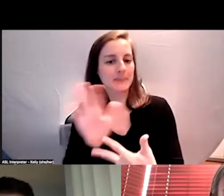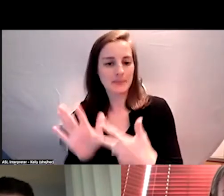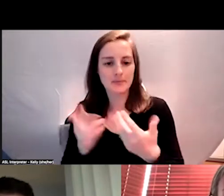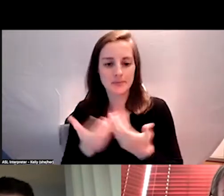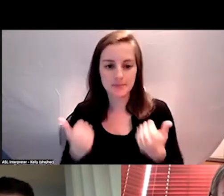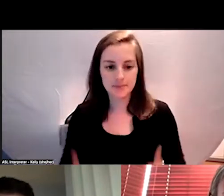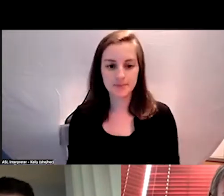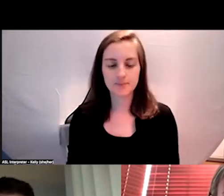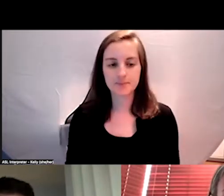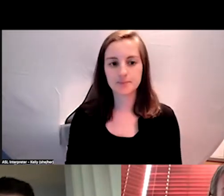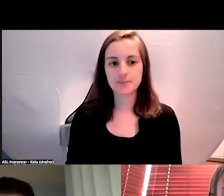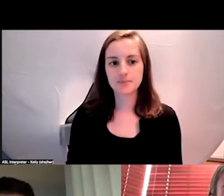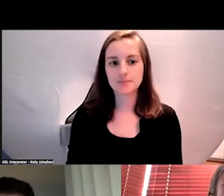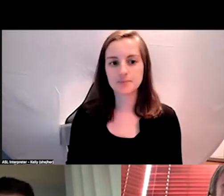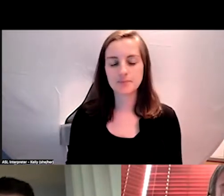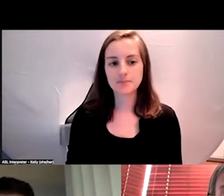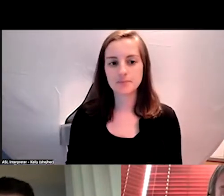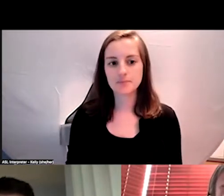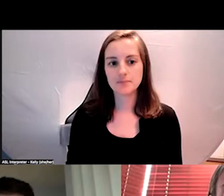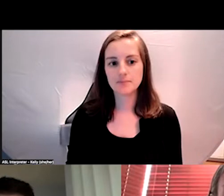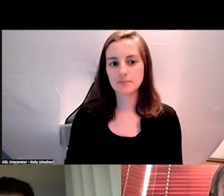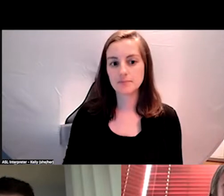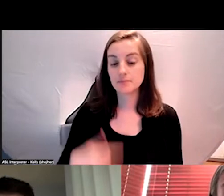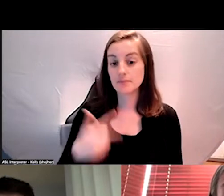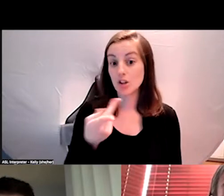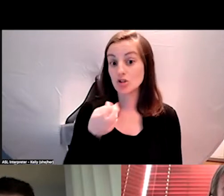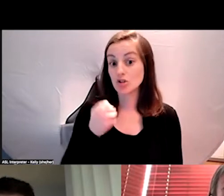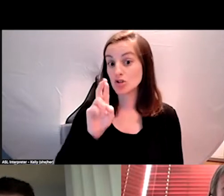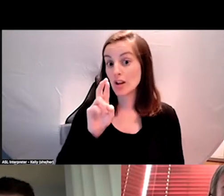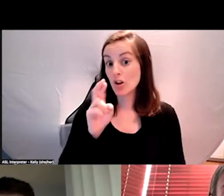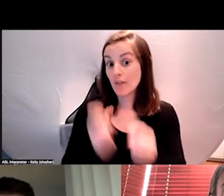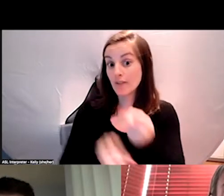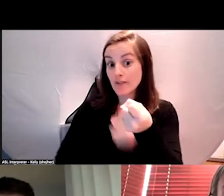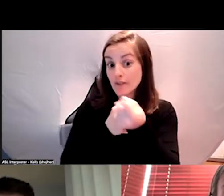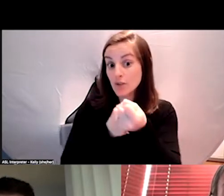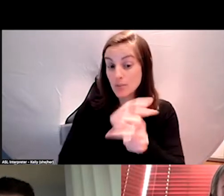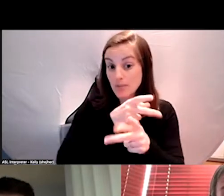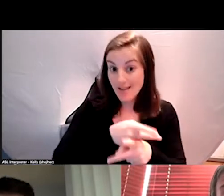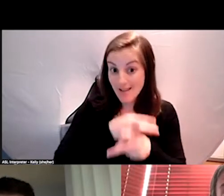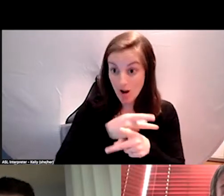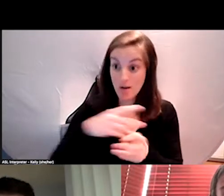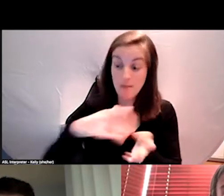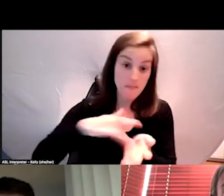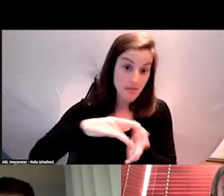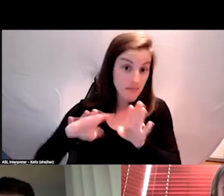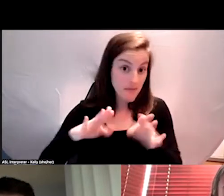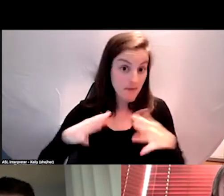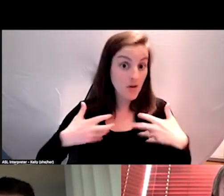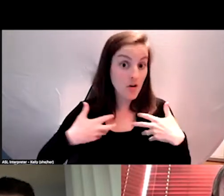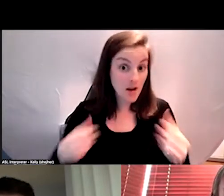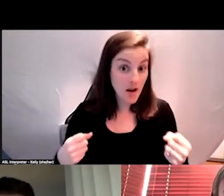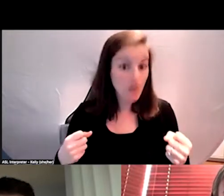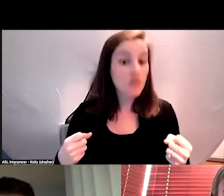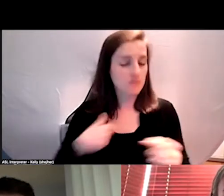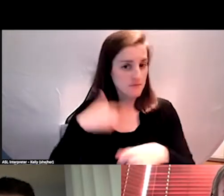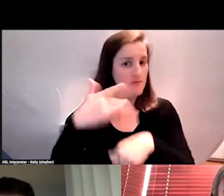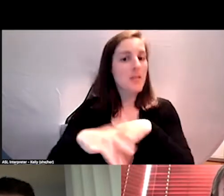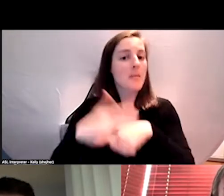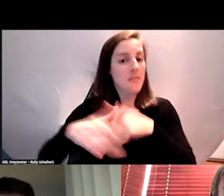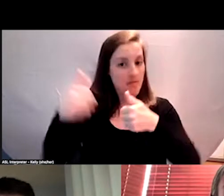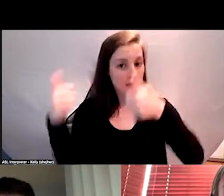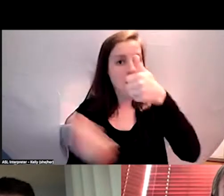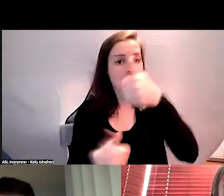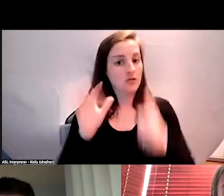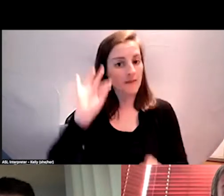Gender affirming care, including medical and behavioral health services, are available within federal and tribal healthcare